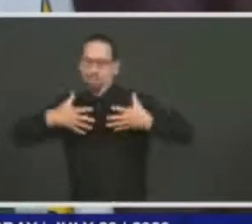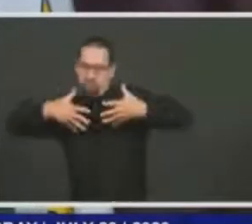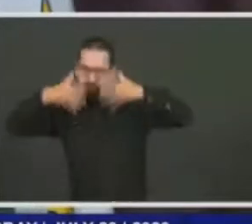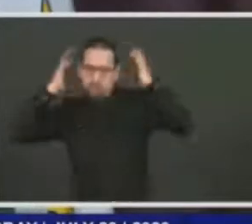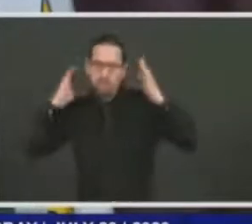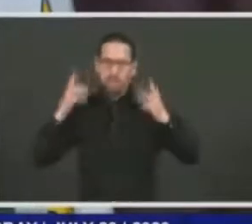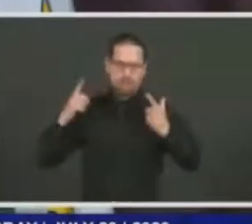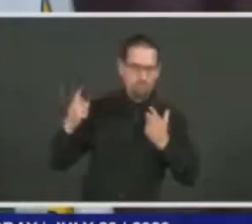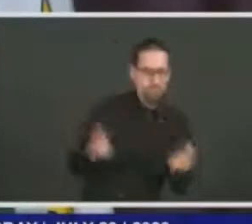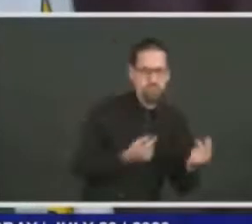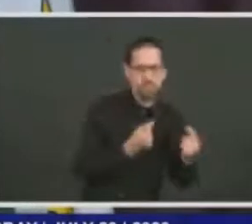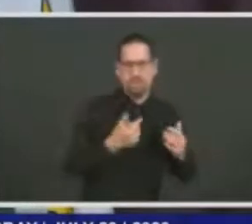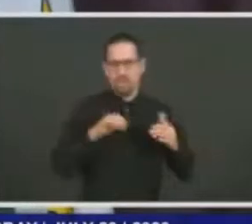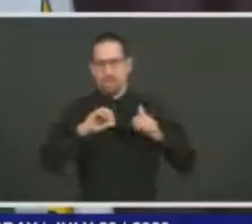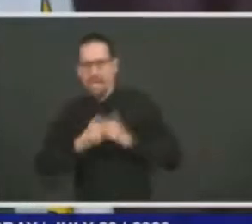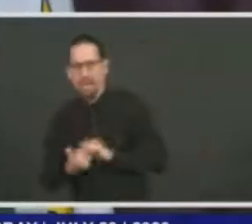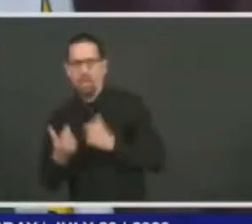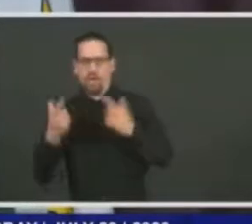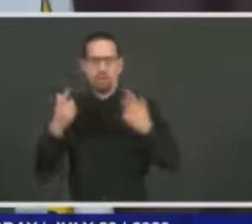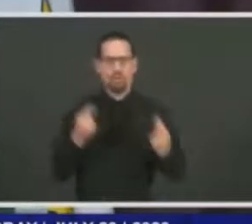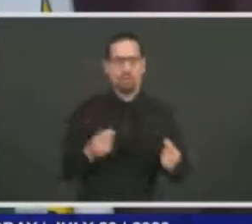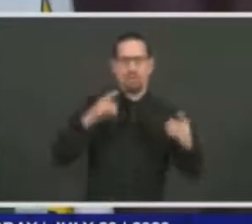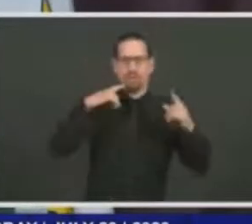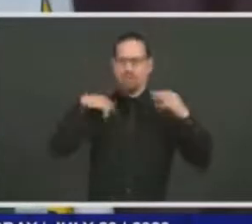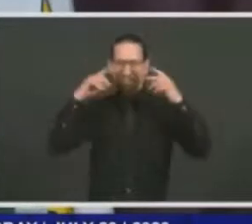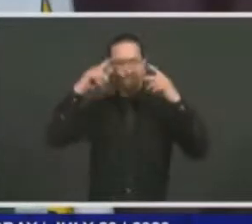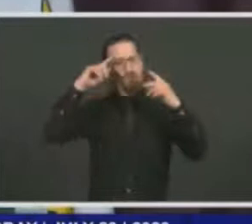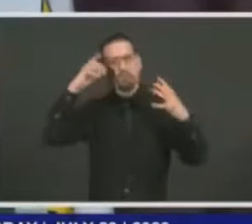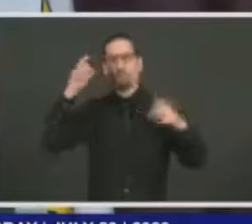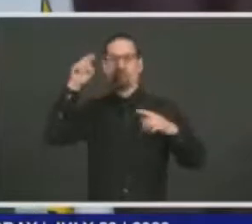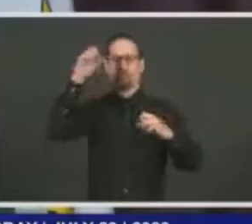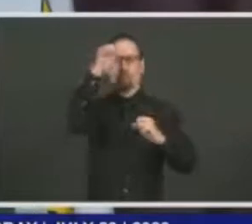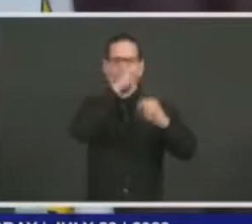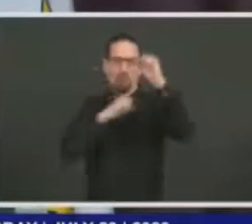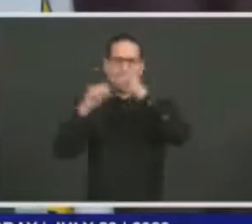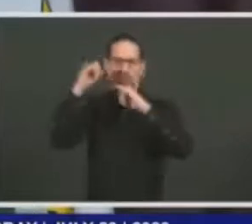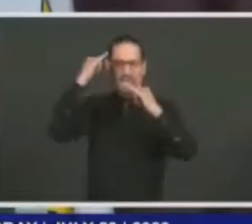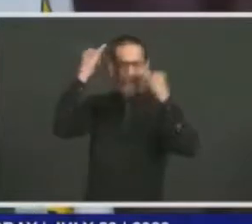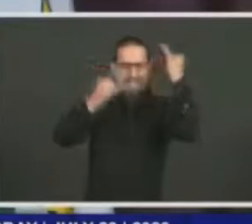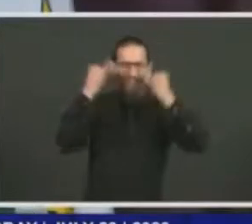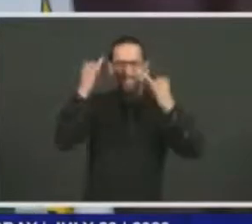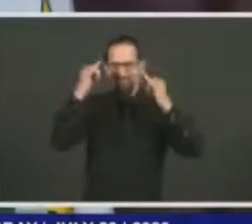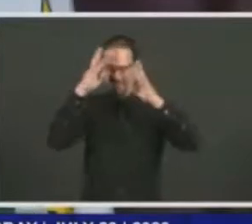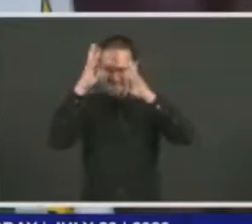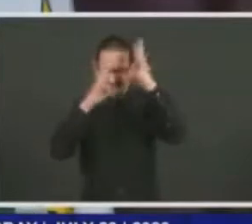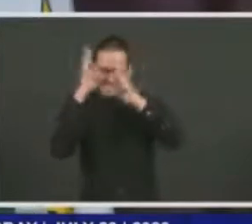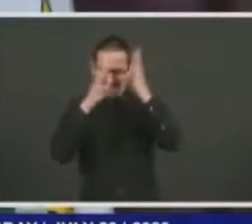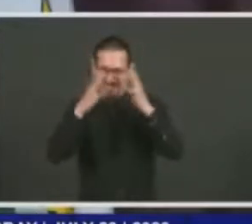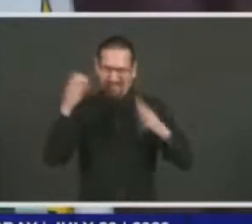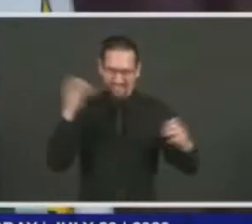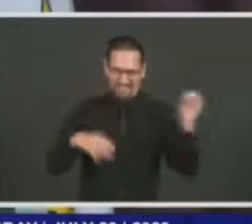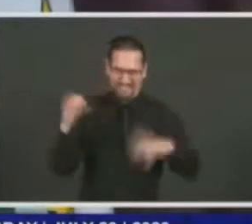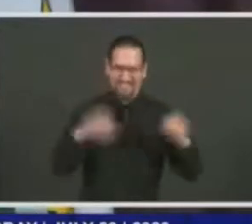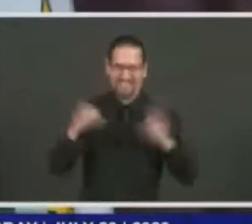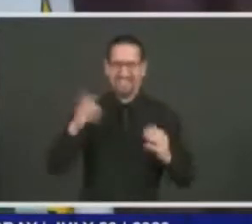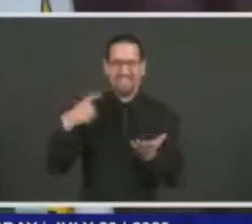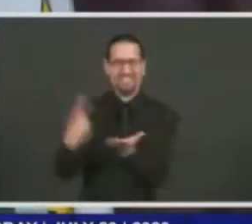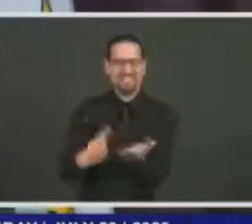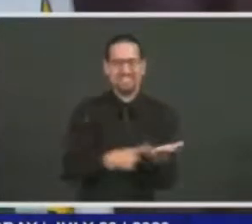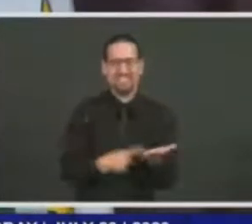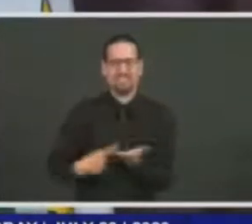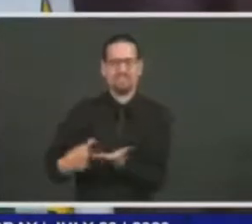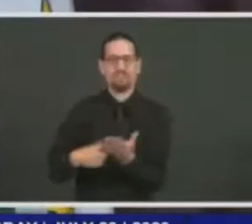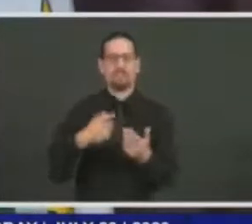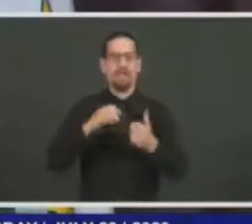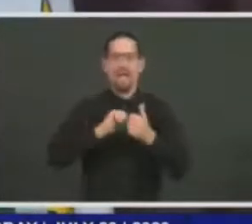think comprehensively about facility readiness, transportation, testing, classroom structure, precautions for teachers, got to keep